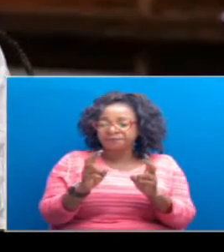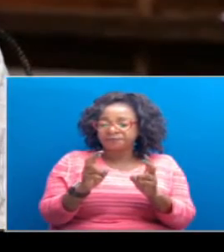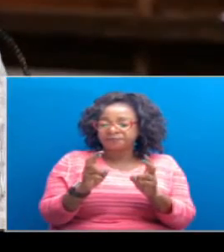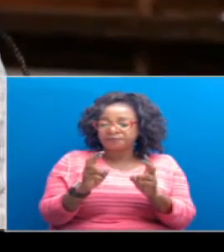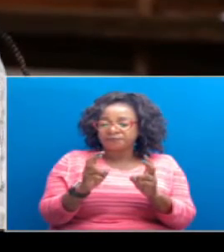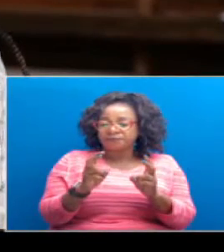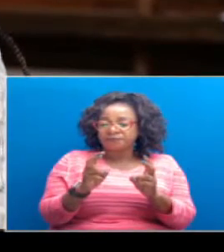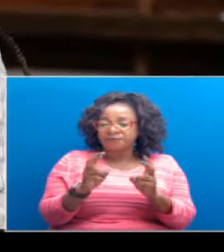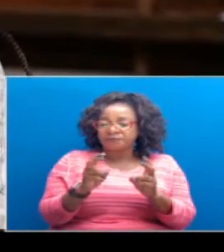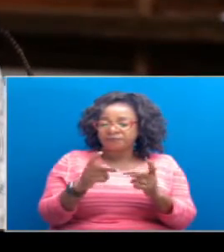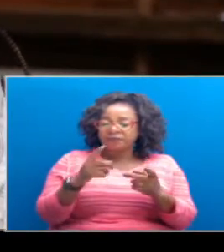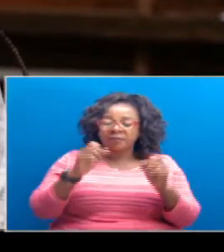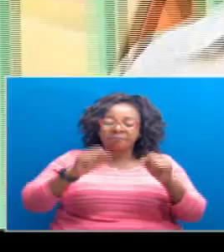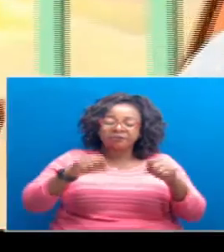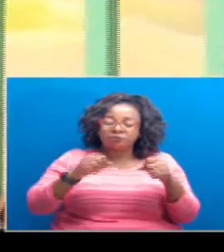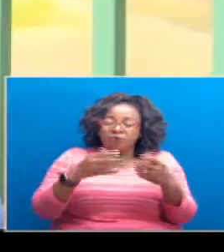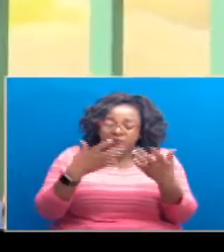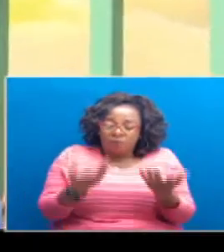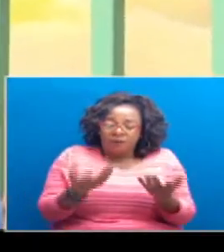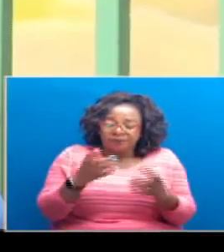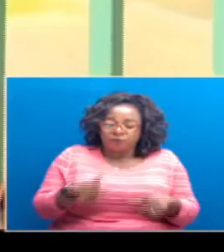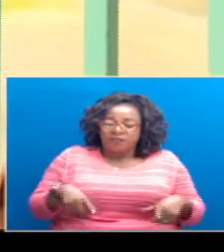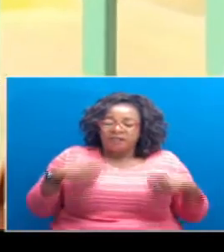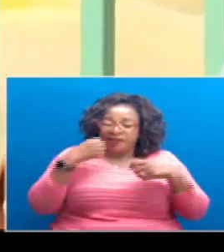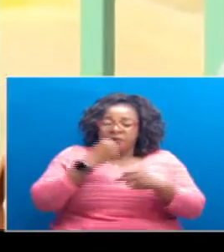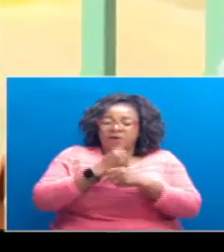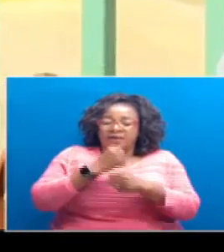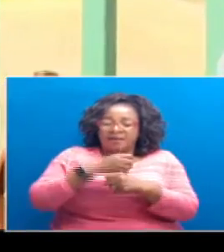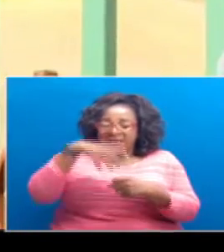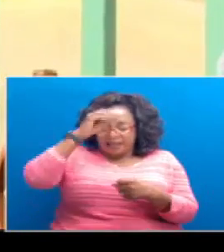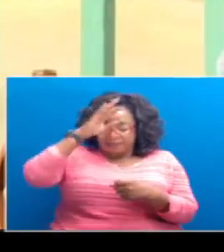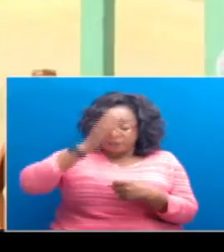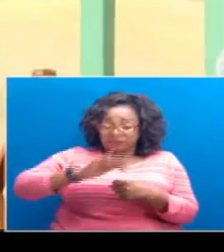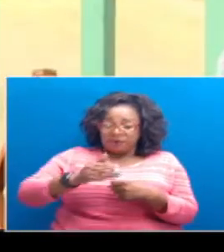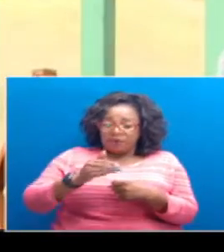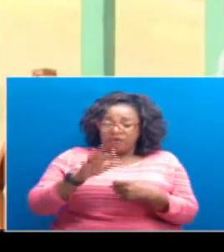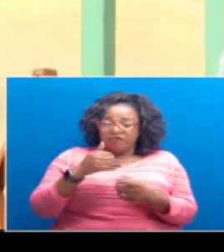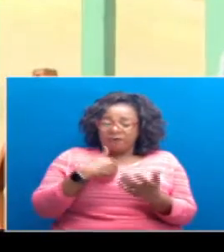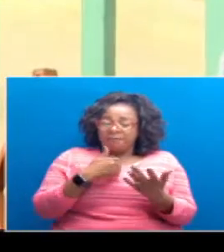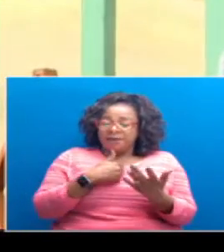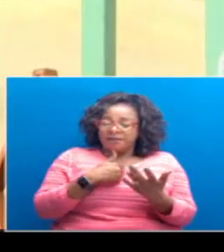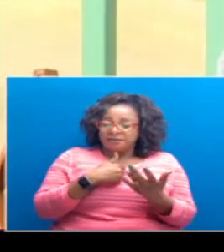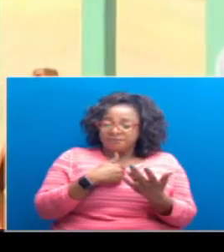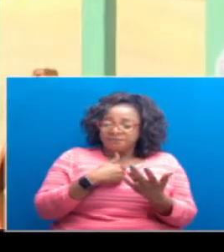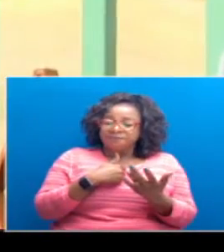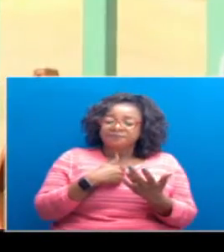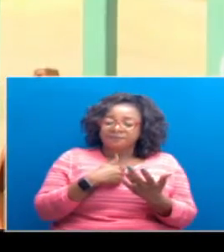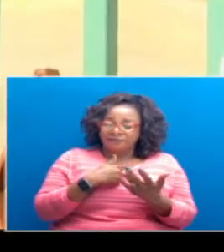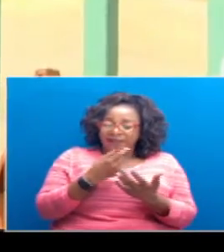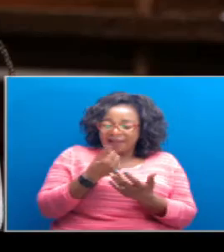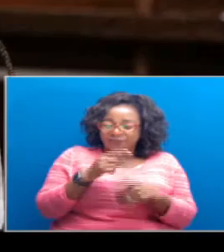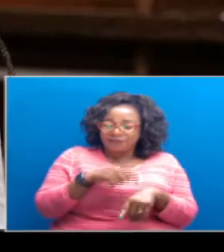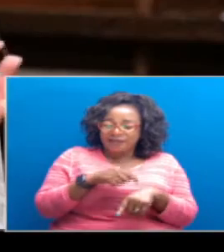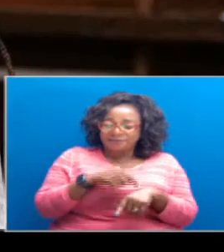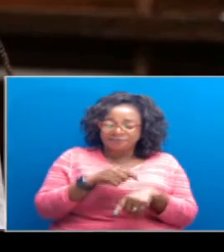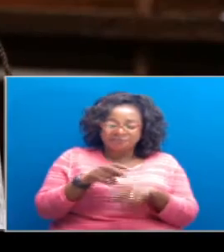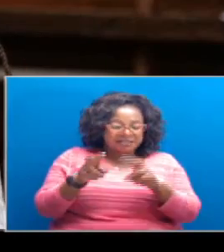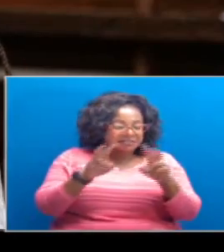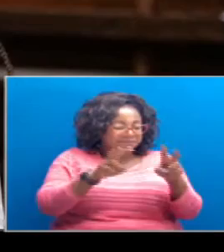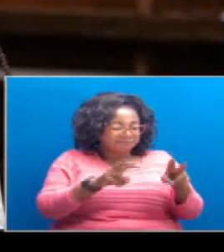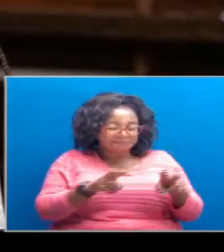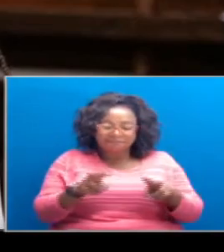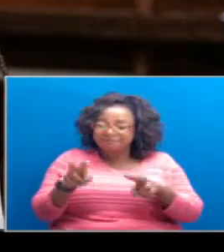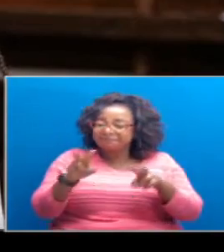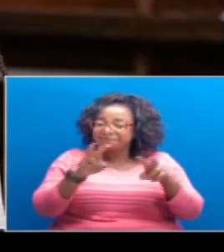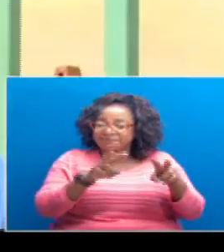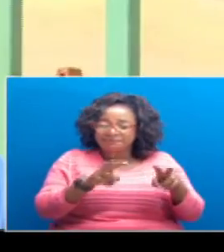us, what is it like to live and work in Kiambu town? And just from my little time here, I observed that the road is